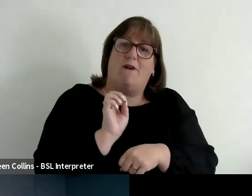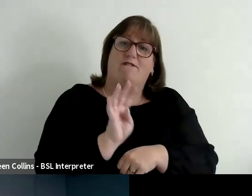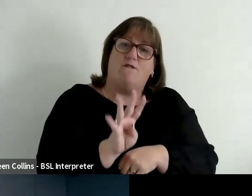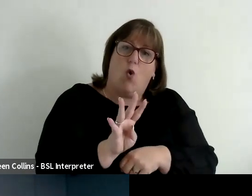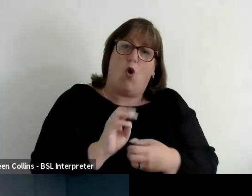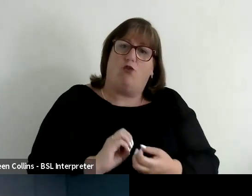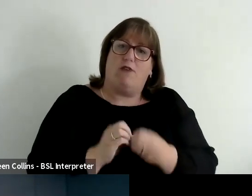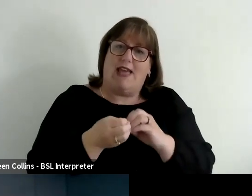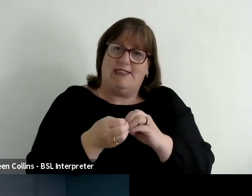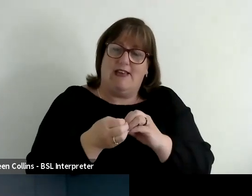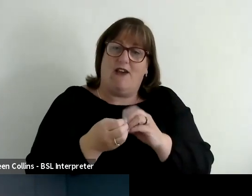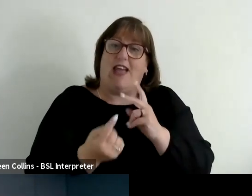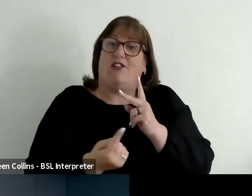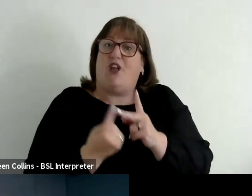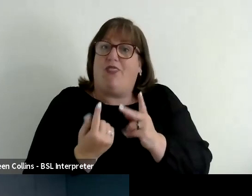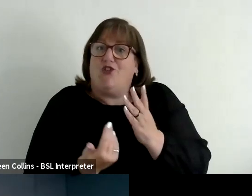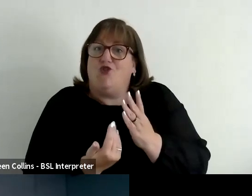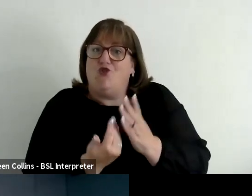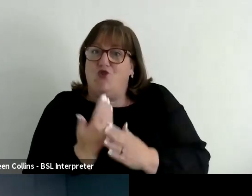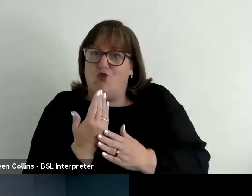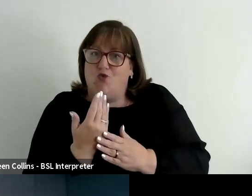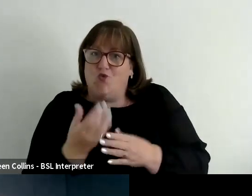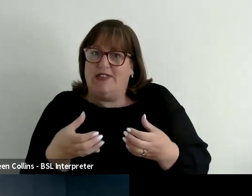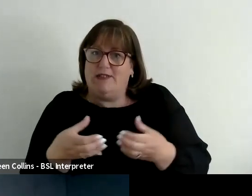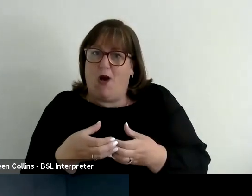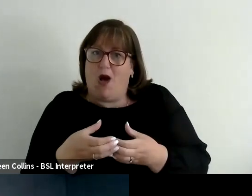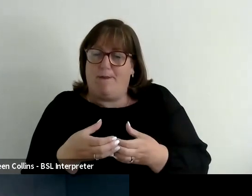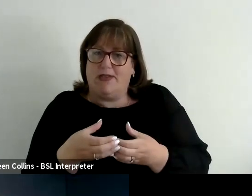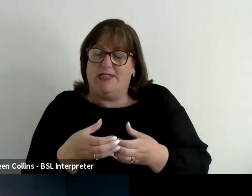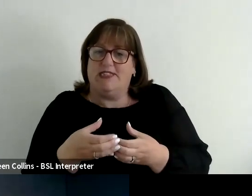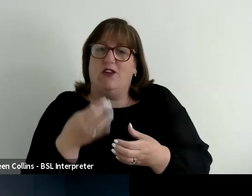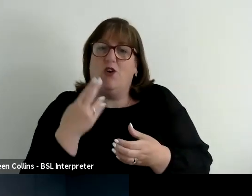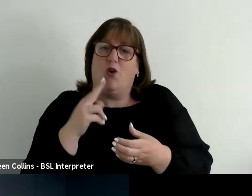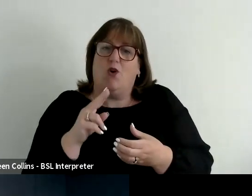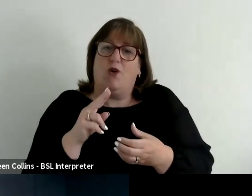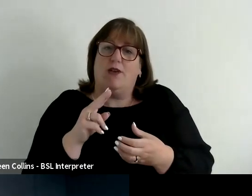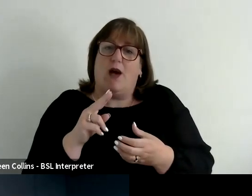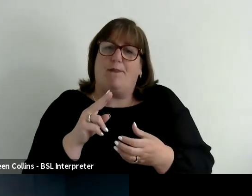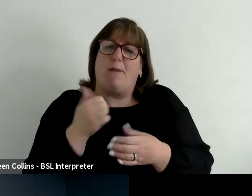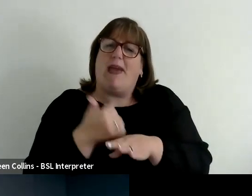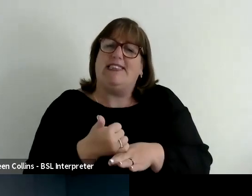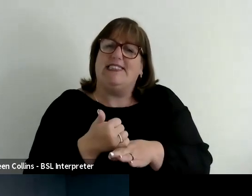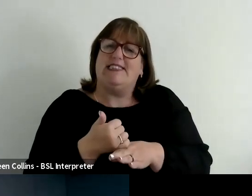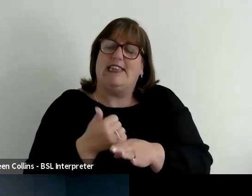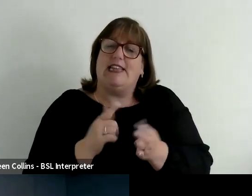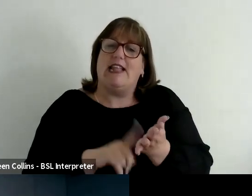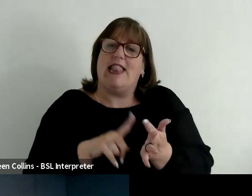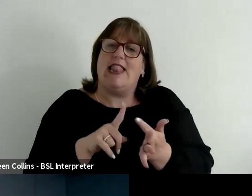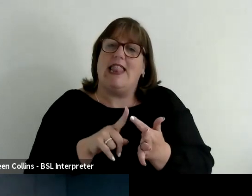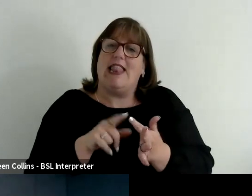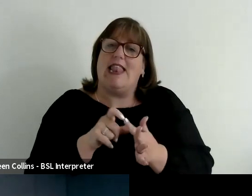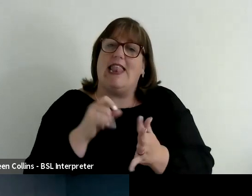4 Studio, who are based up in Leeds. And this is a completely new team that are